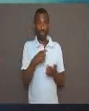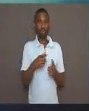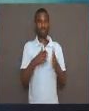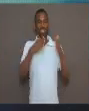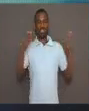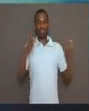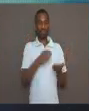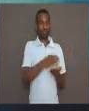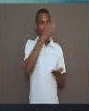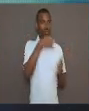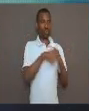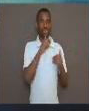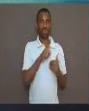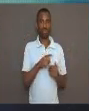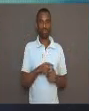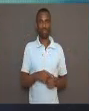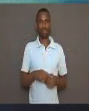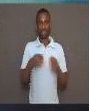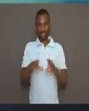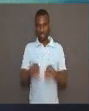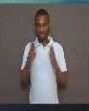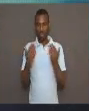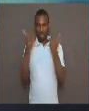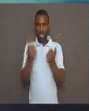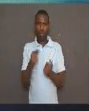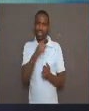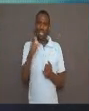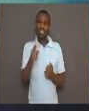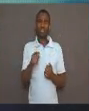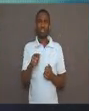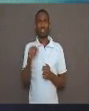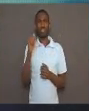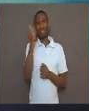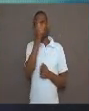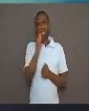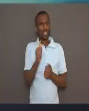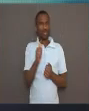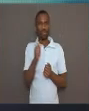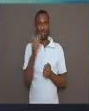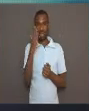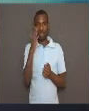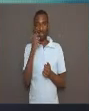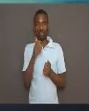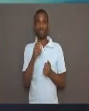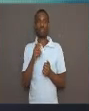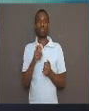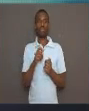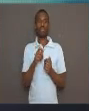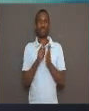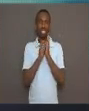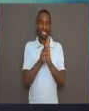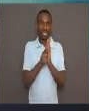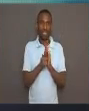Students, can you think of any examples of capillary action in everyday